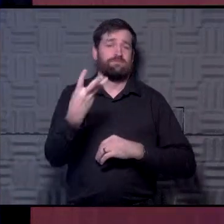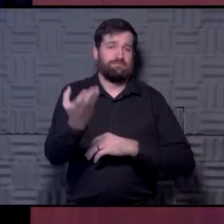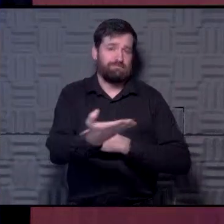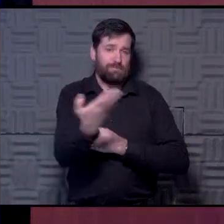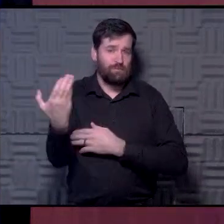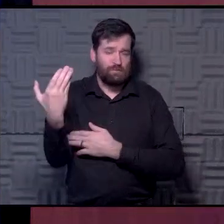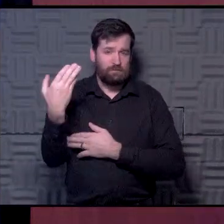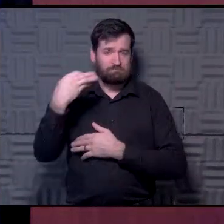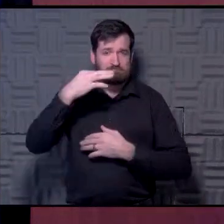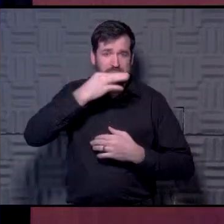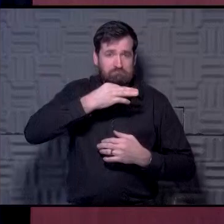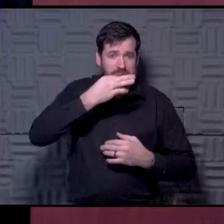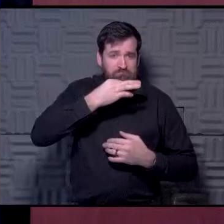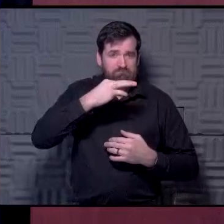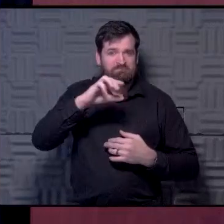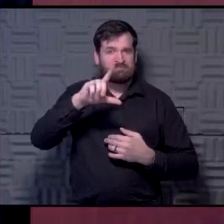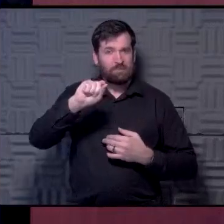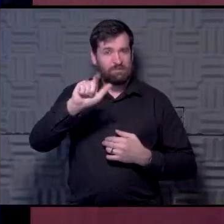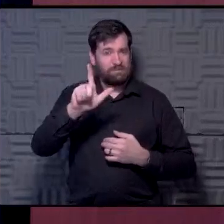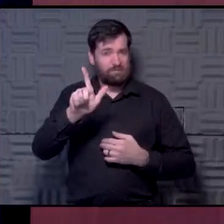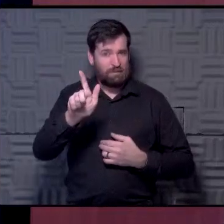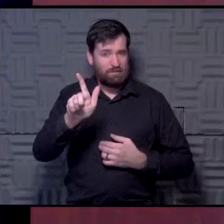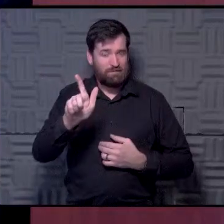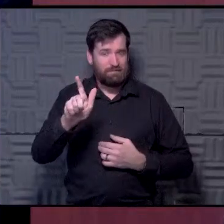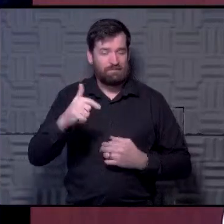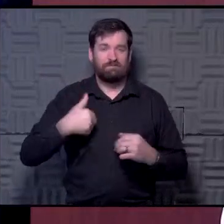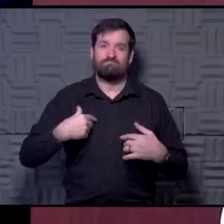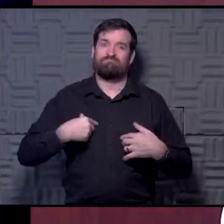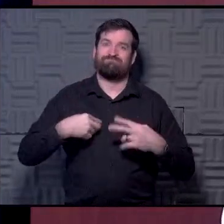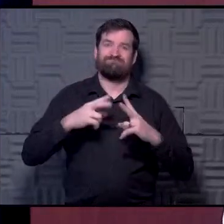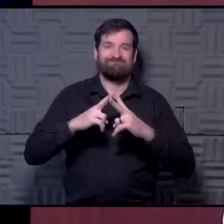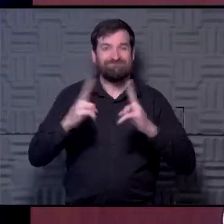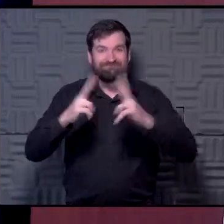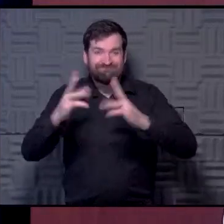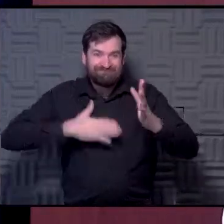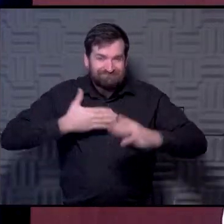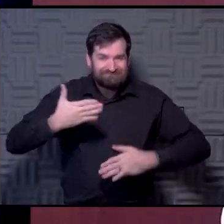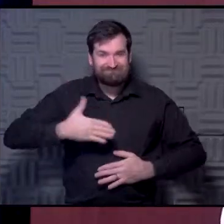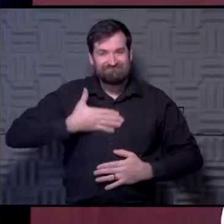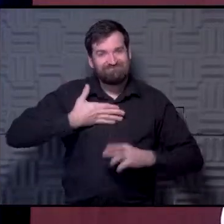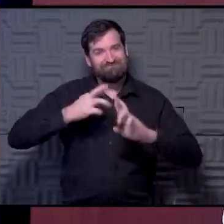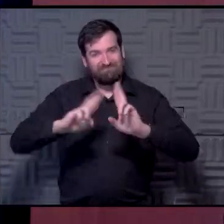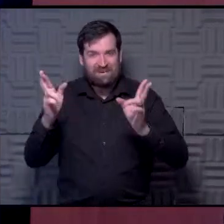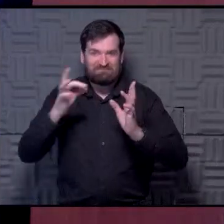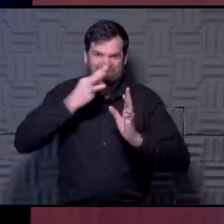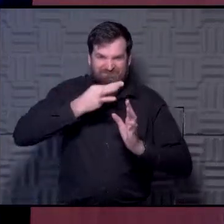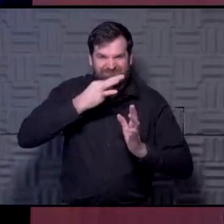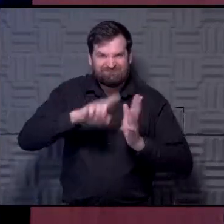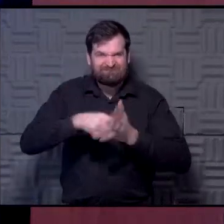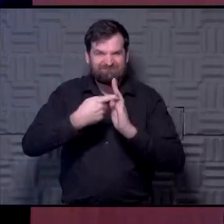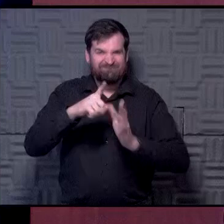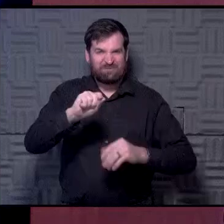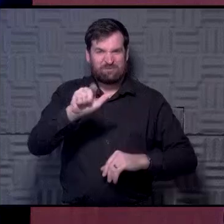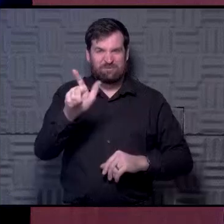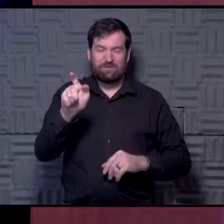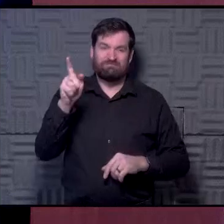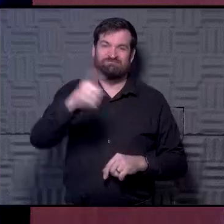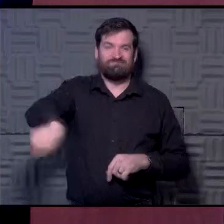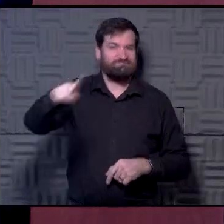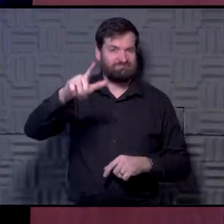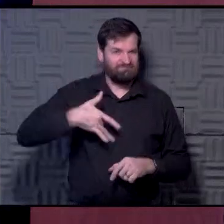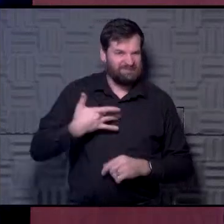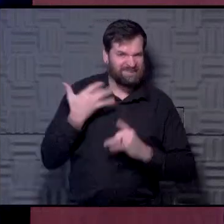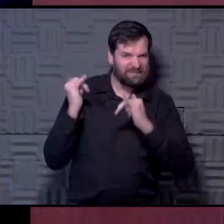as we count down to 2021. I am very happy to be counting down to 2021. I think most of you probably are too.